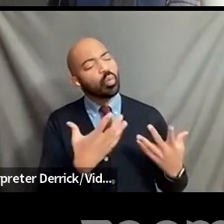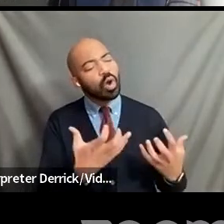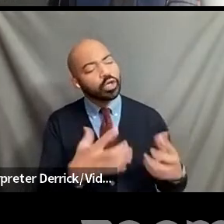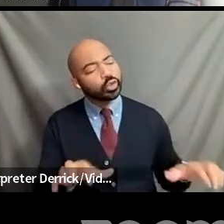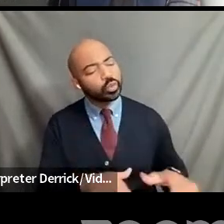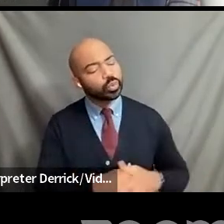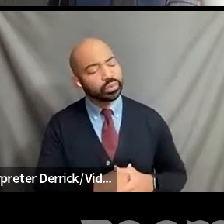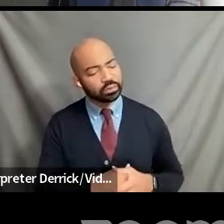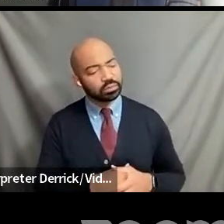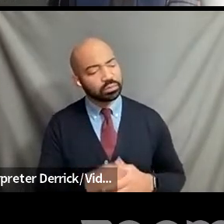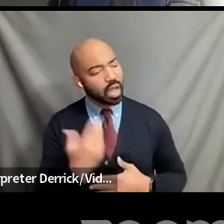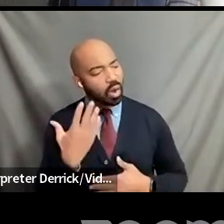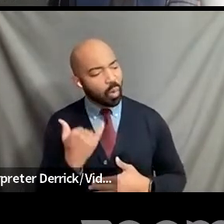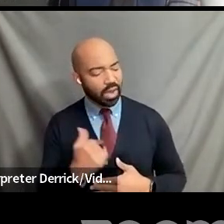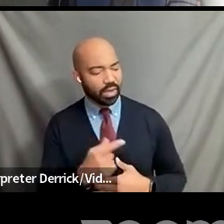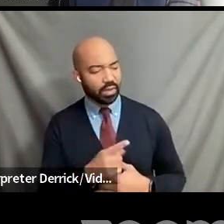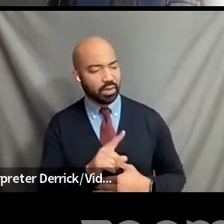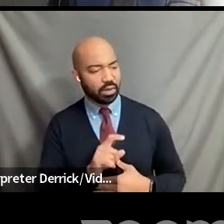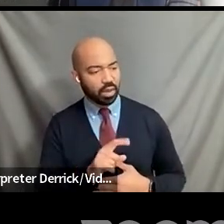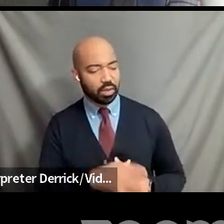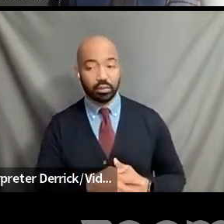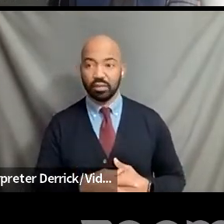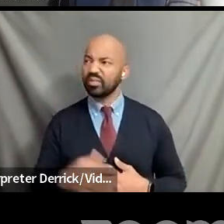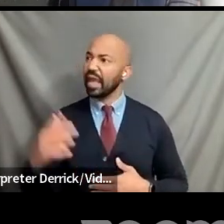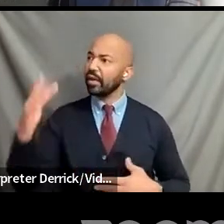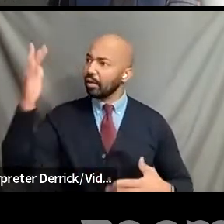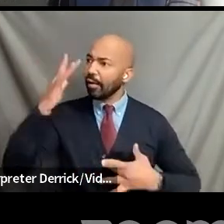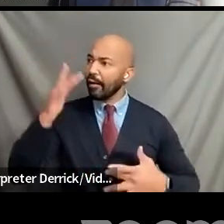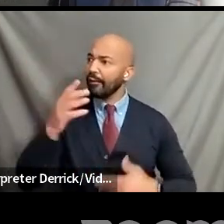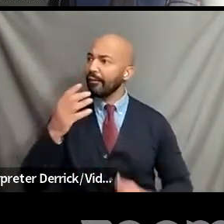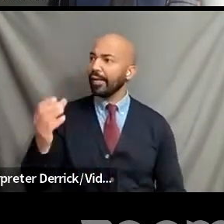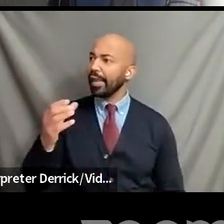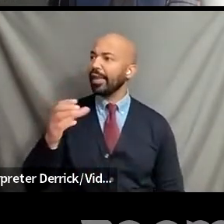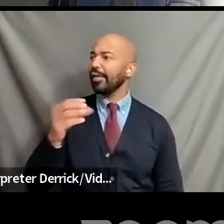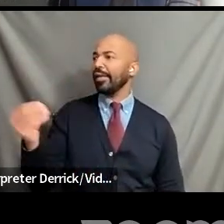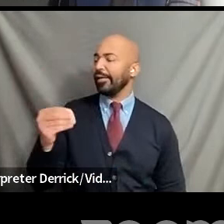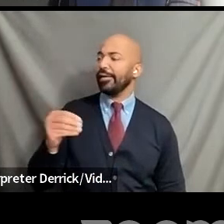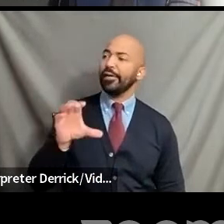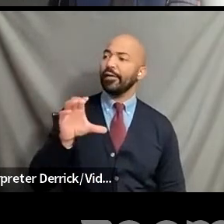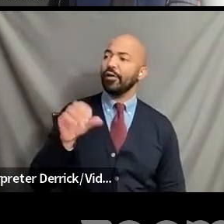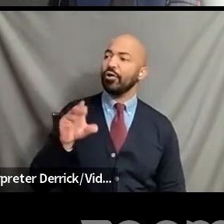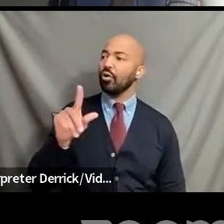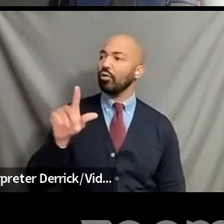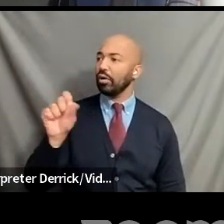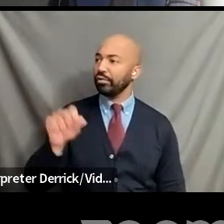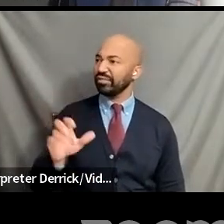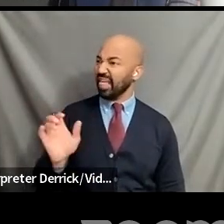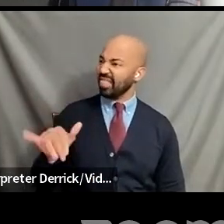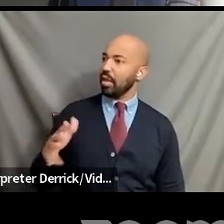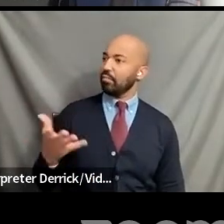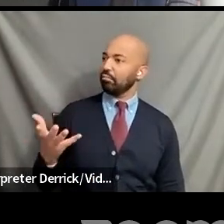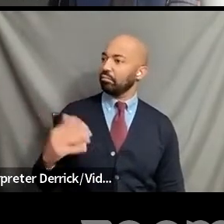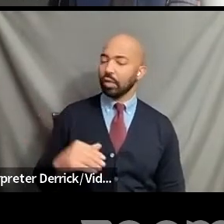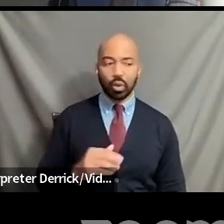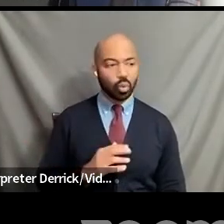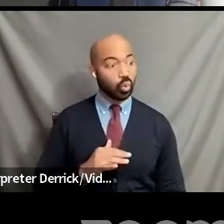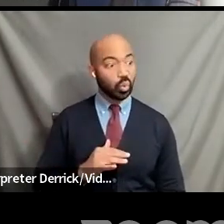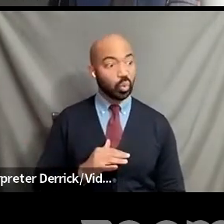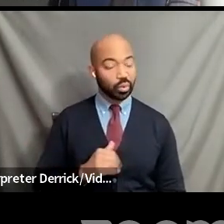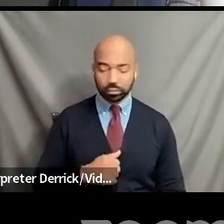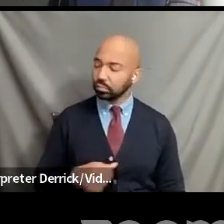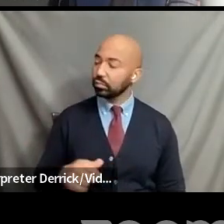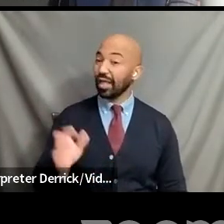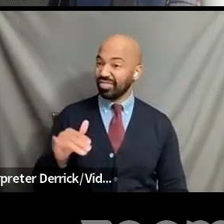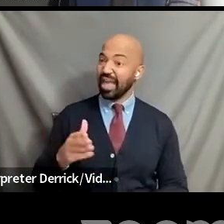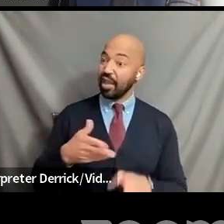And so for me, that's like infectious diseases and coral reefs. And I love that field. I absolutely